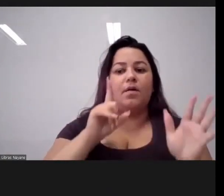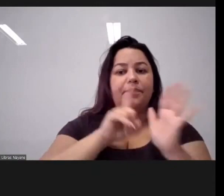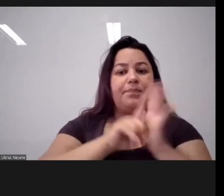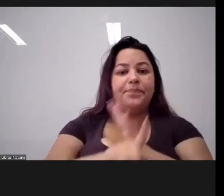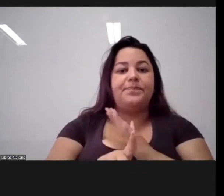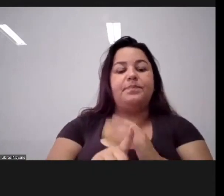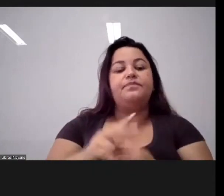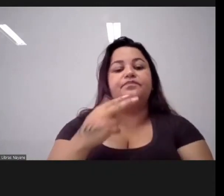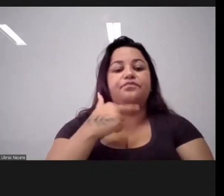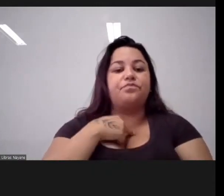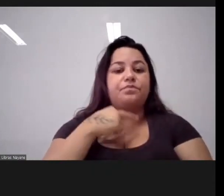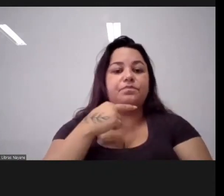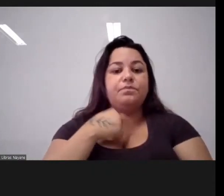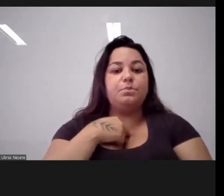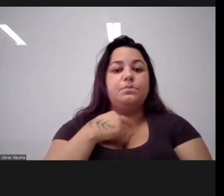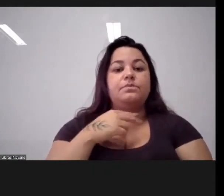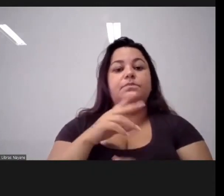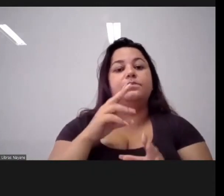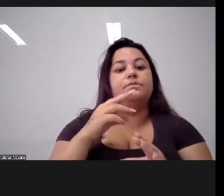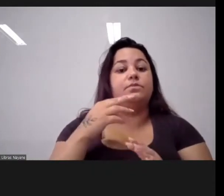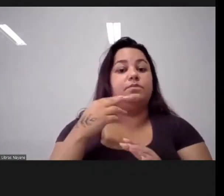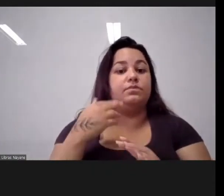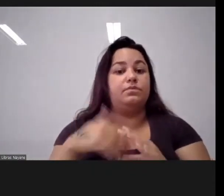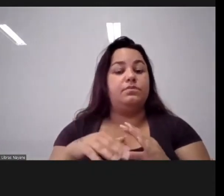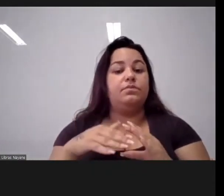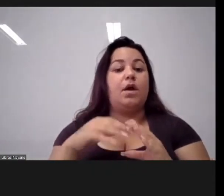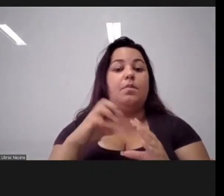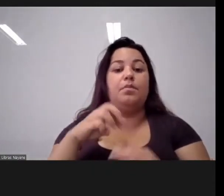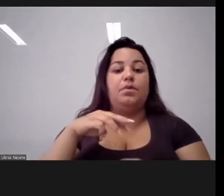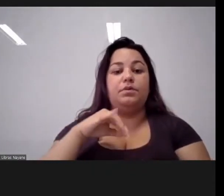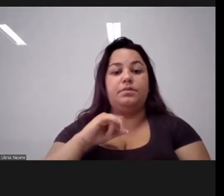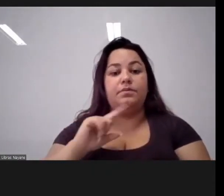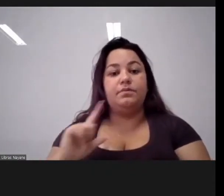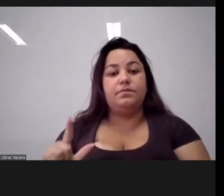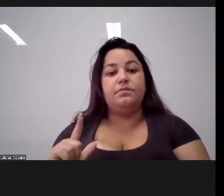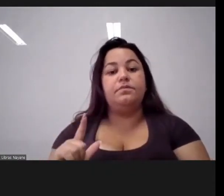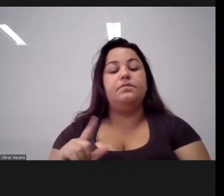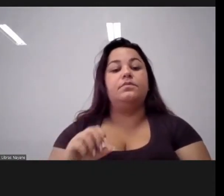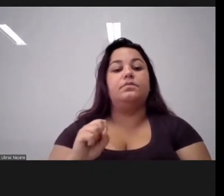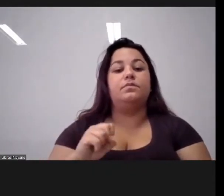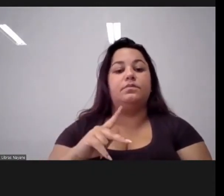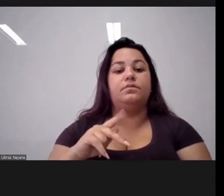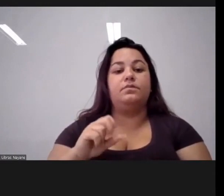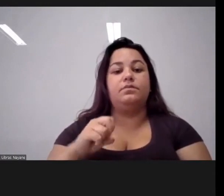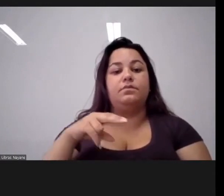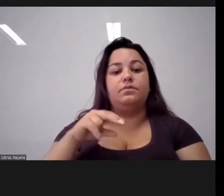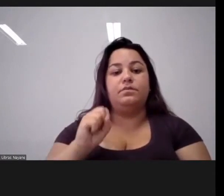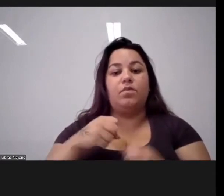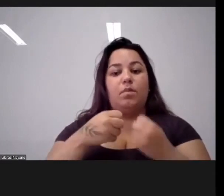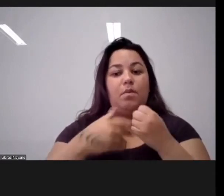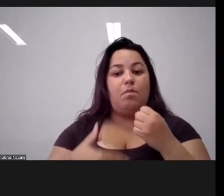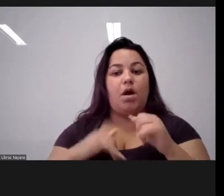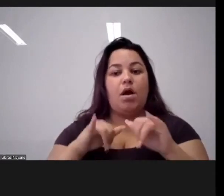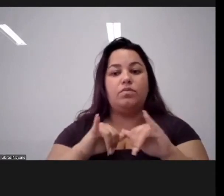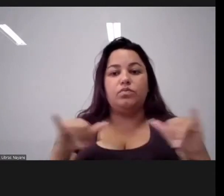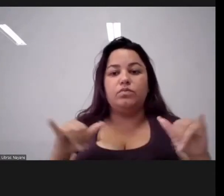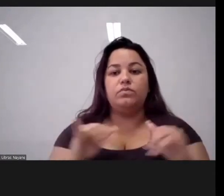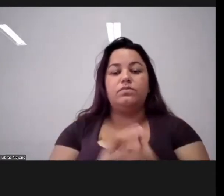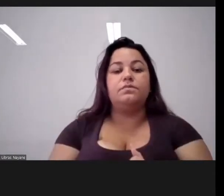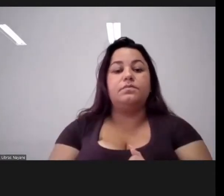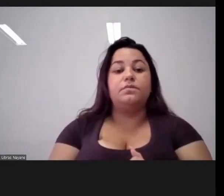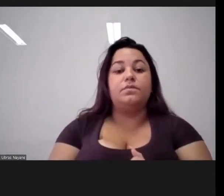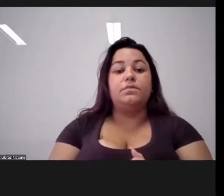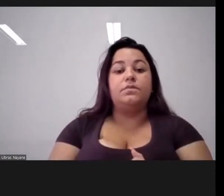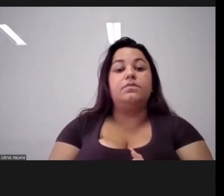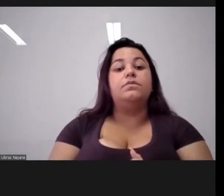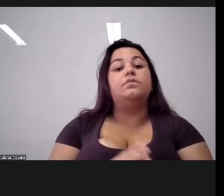for those that were not answered, the questions that were made and not answered, they're going to be send you the email.